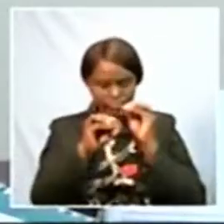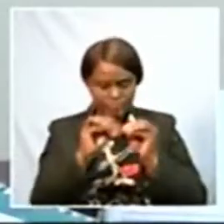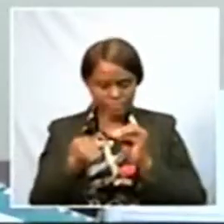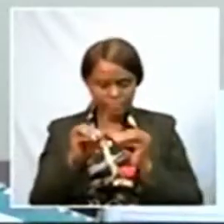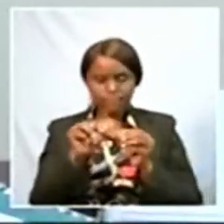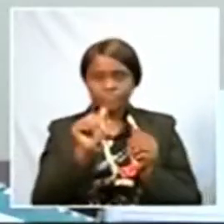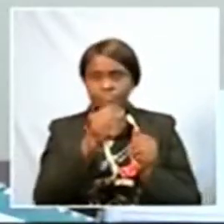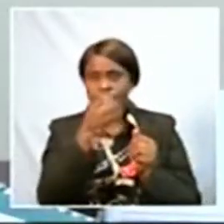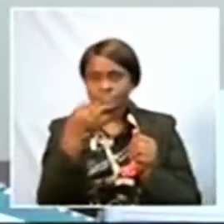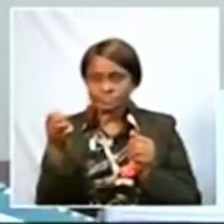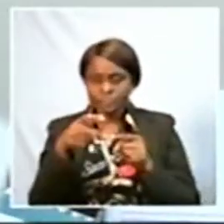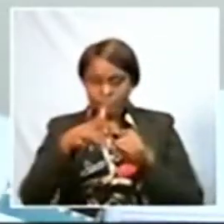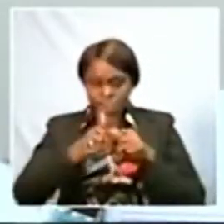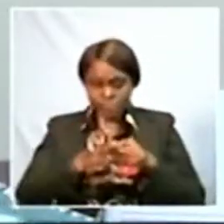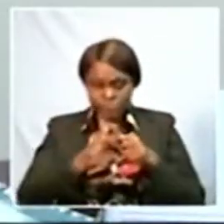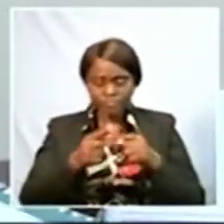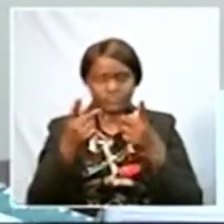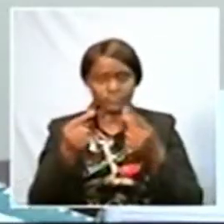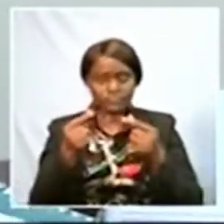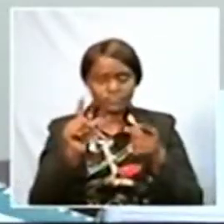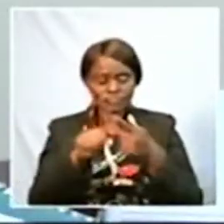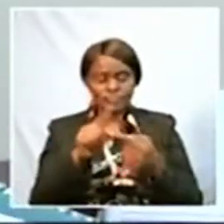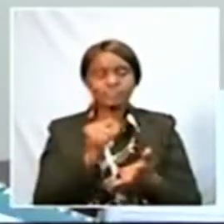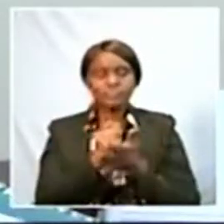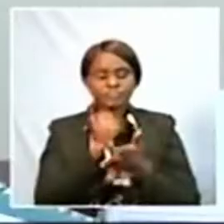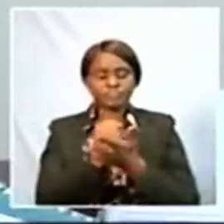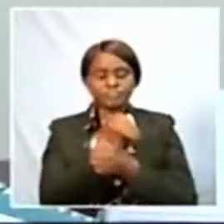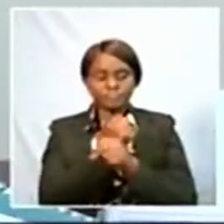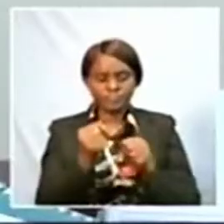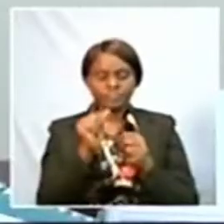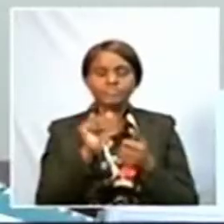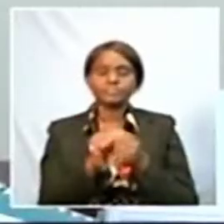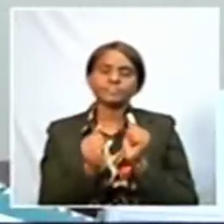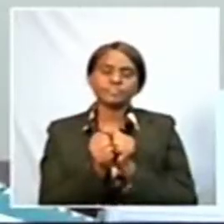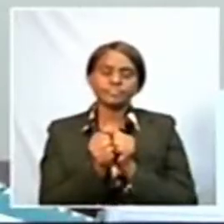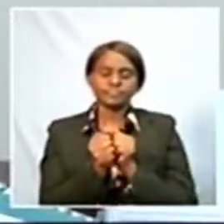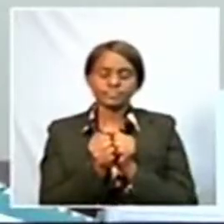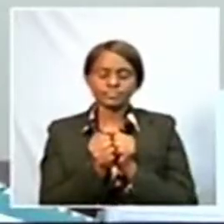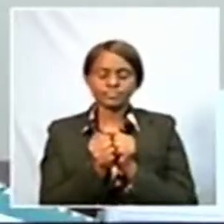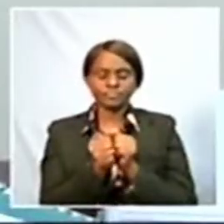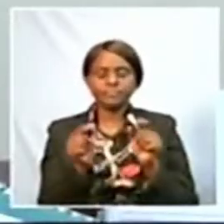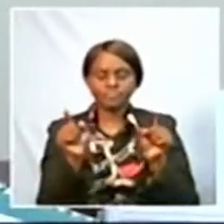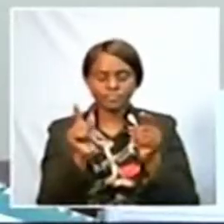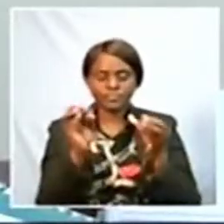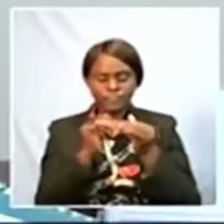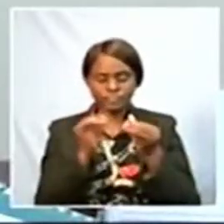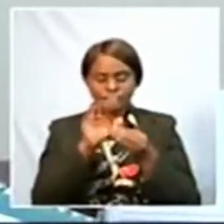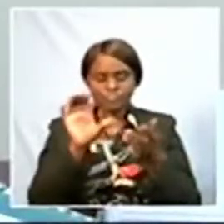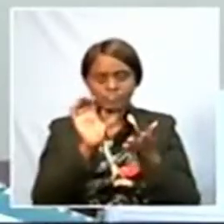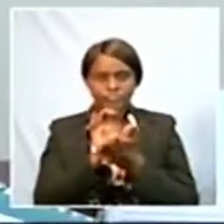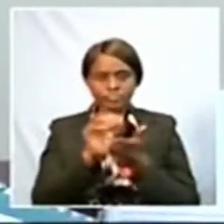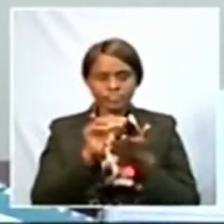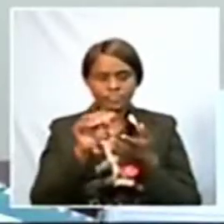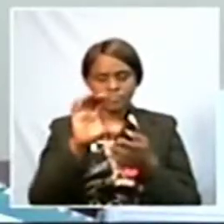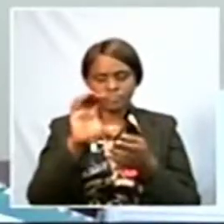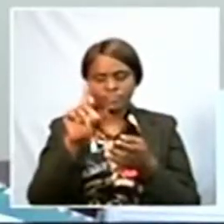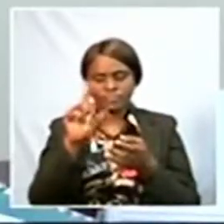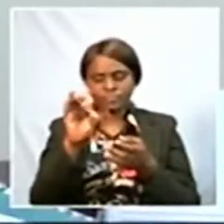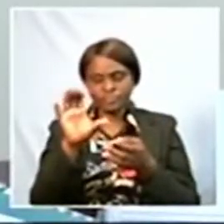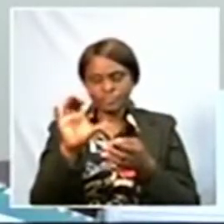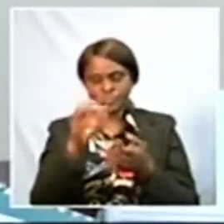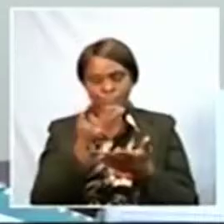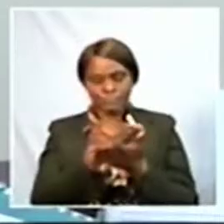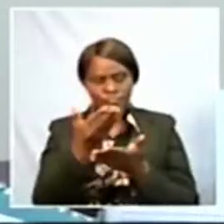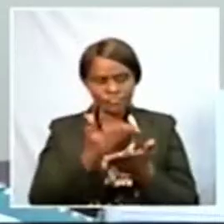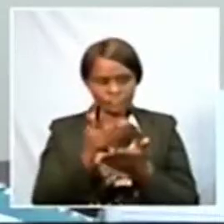equipment are constantly maintained to minimize breakdowns. Further, CHOMA Central CDFC has approved purchase